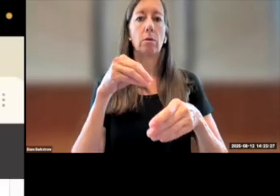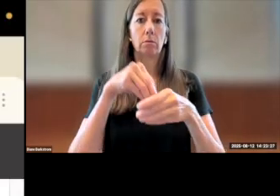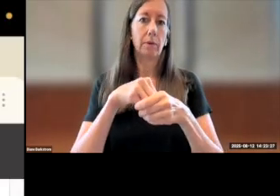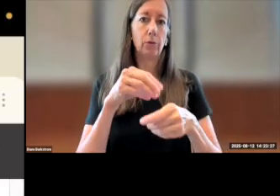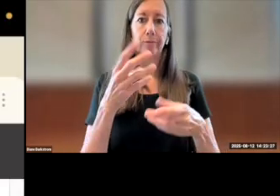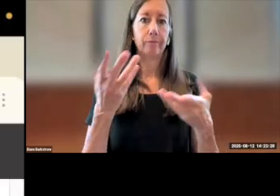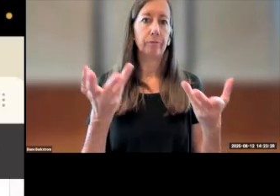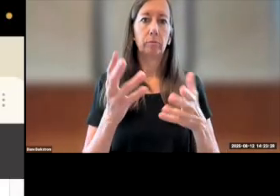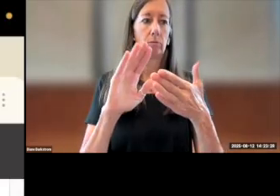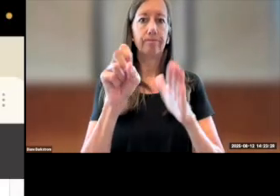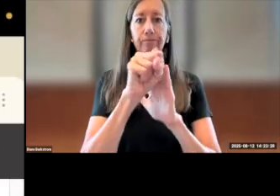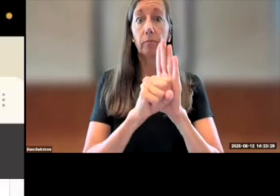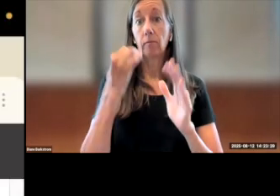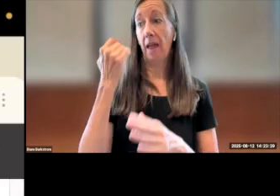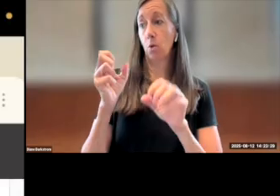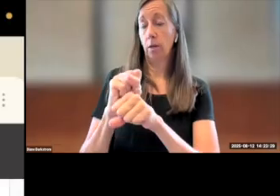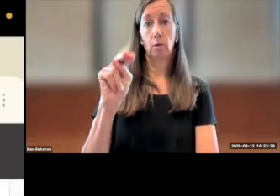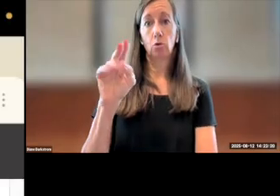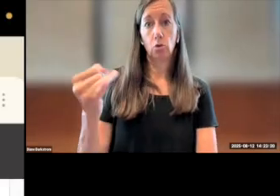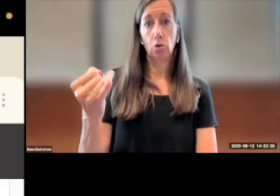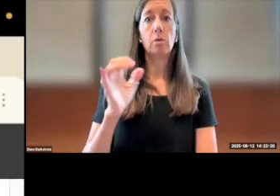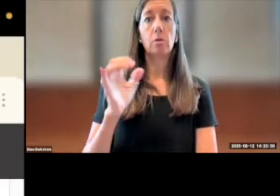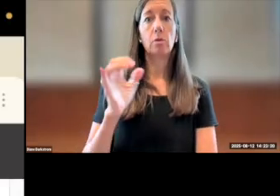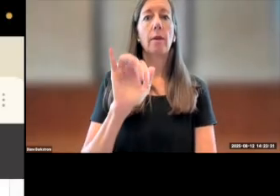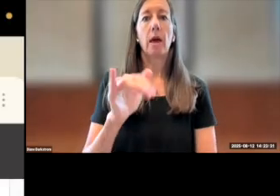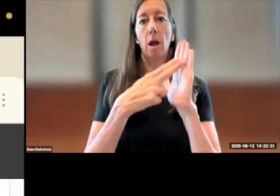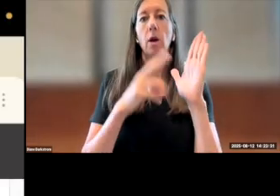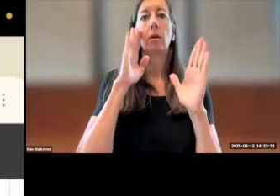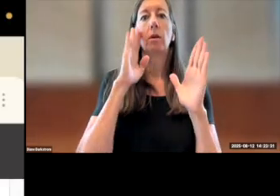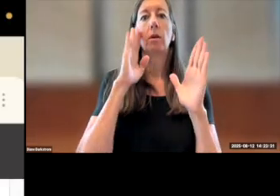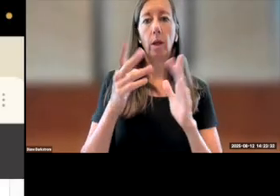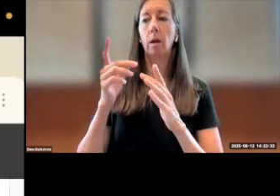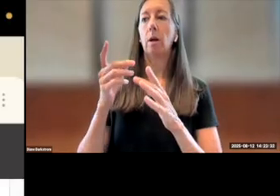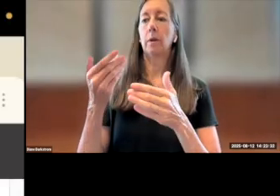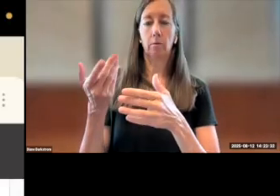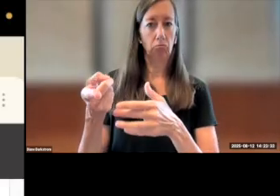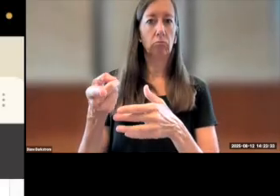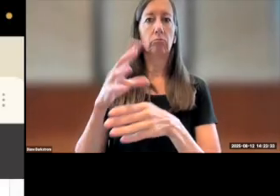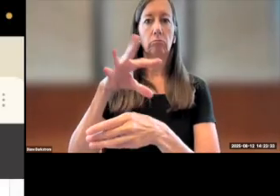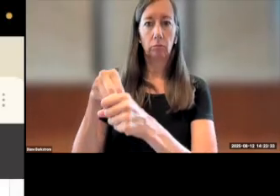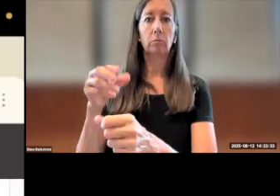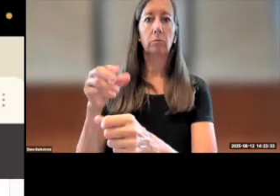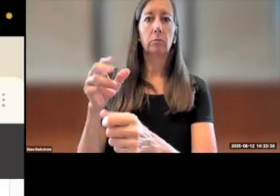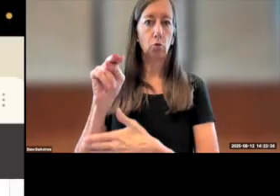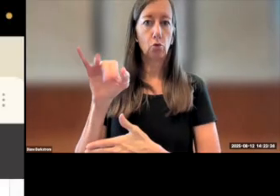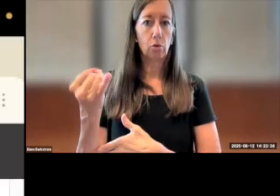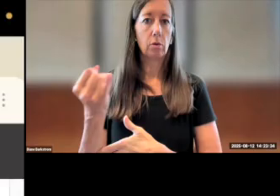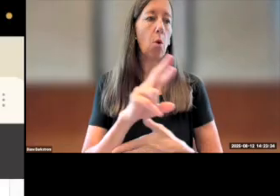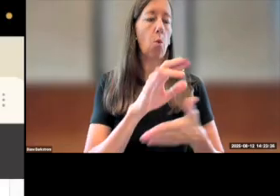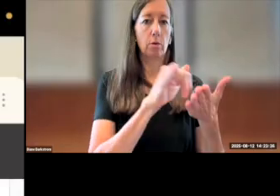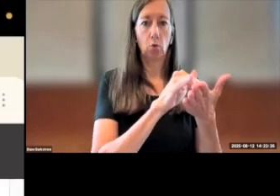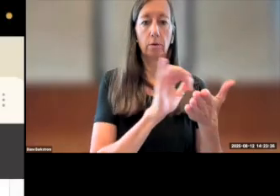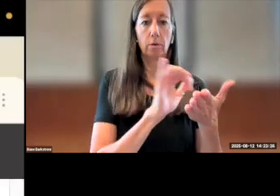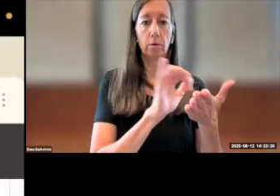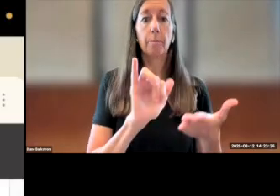preside over this contract. If you're in New York, same thing. Force majeure is basically speaking